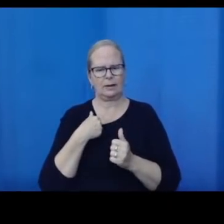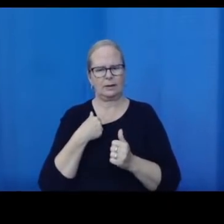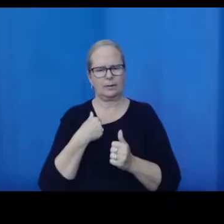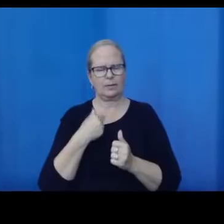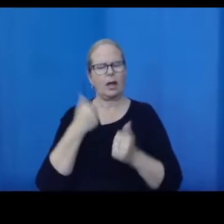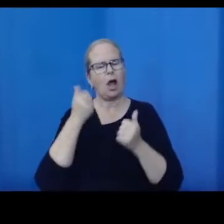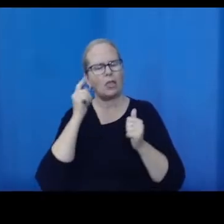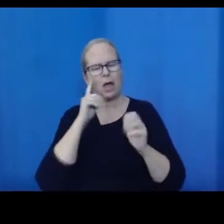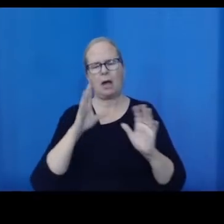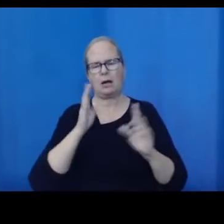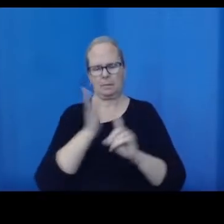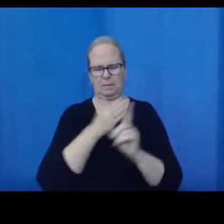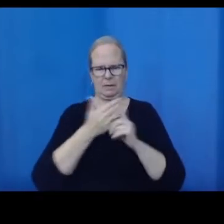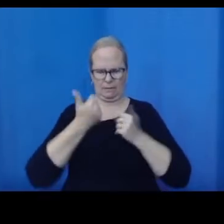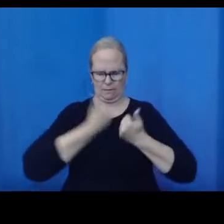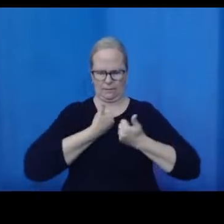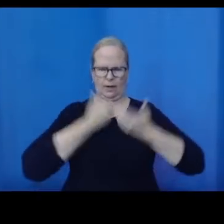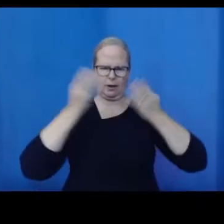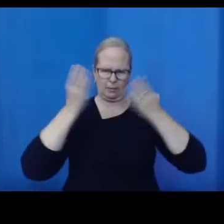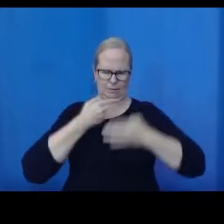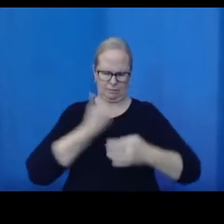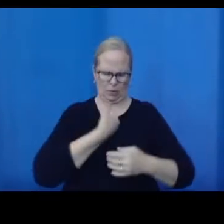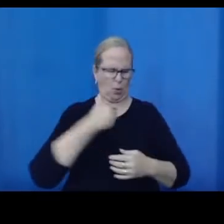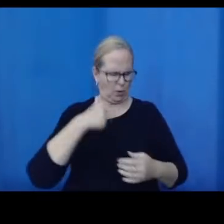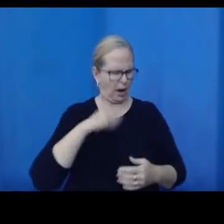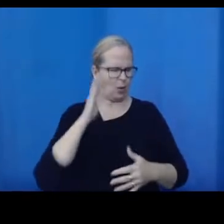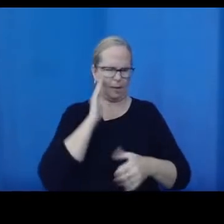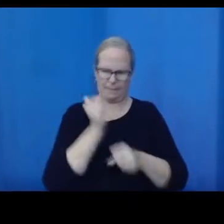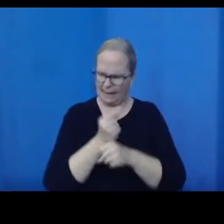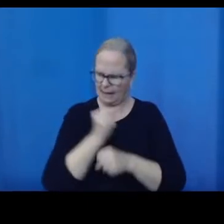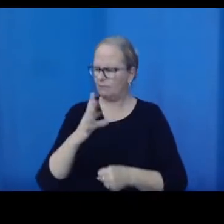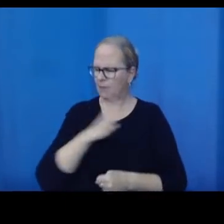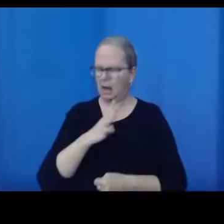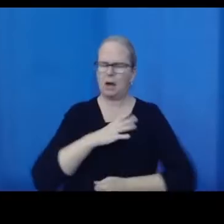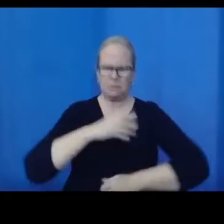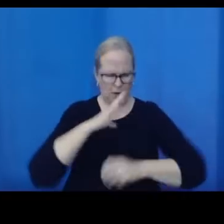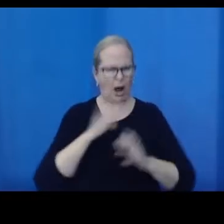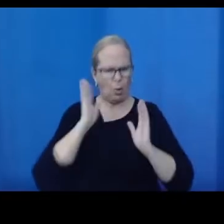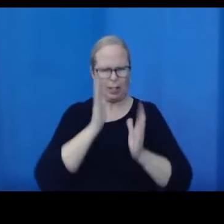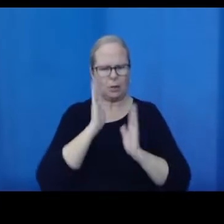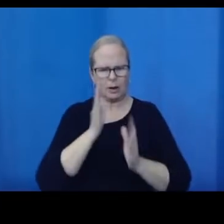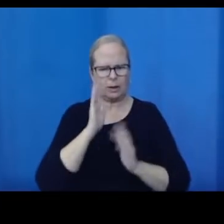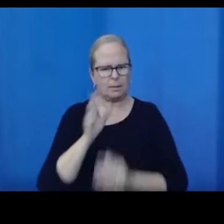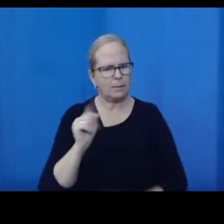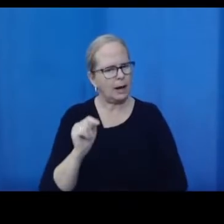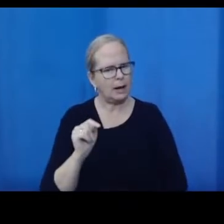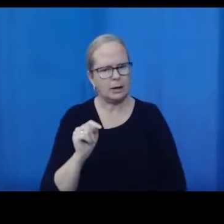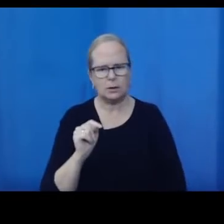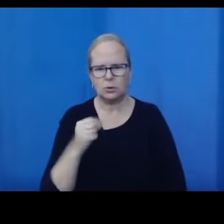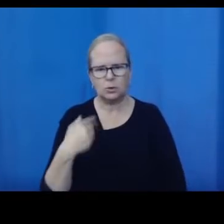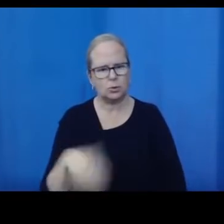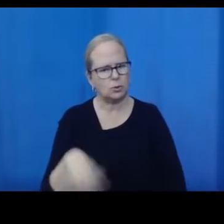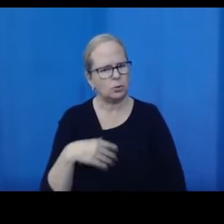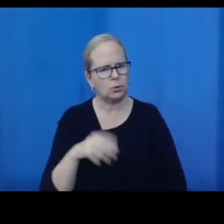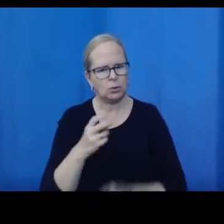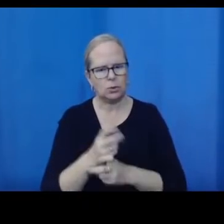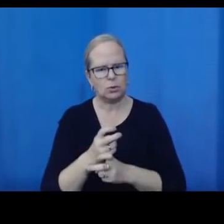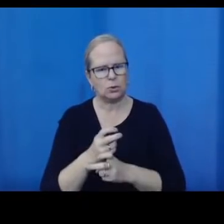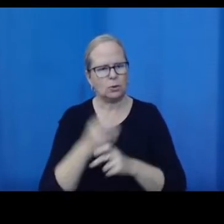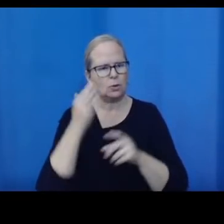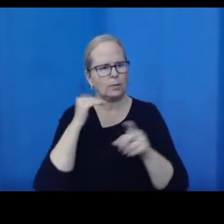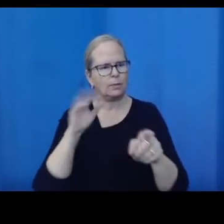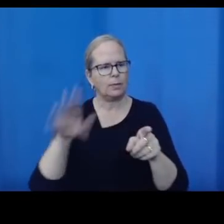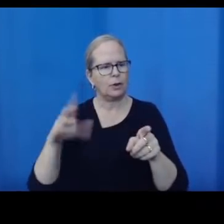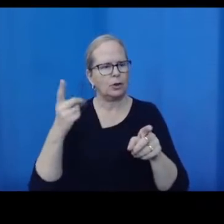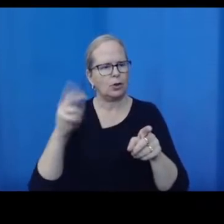Dr. Bazenko, you're muted. Thank you. Oh, my battery power is running out. I've